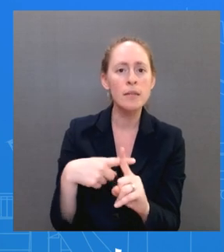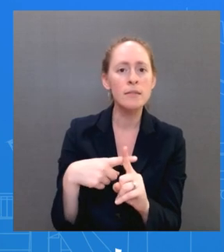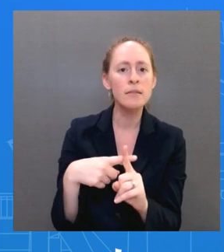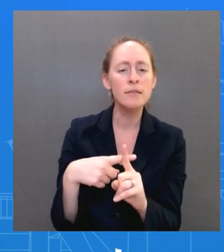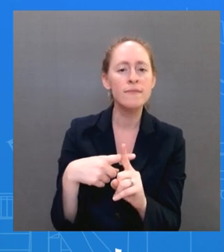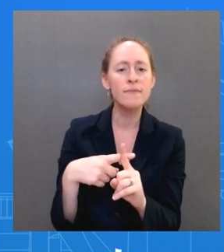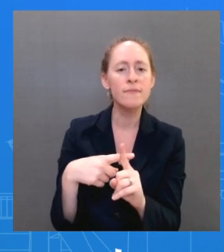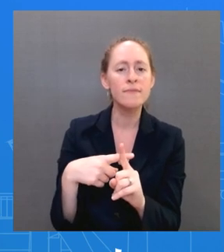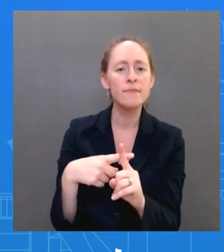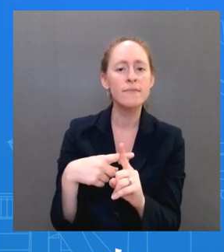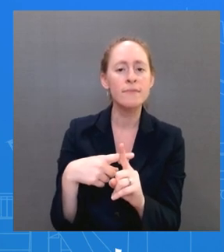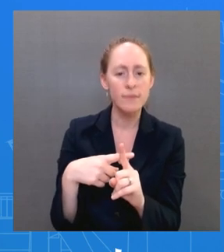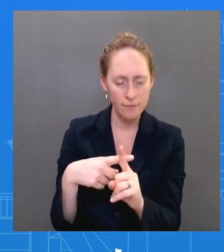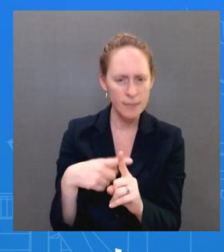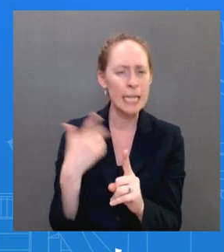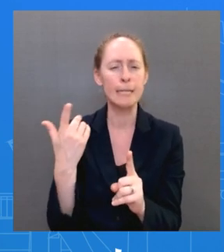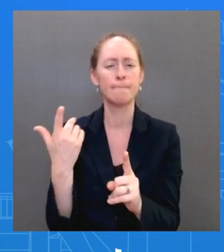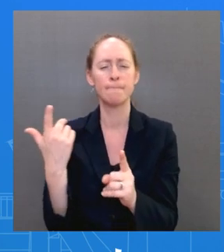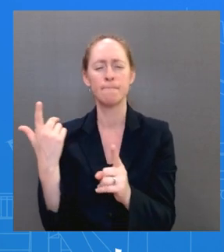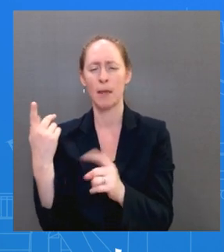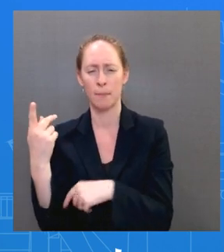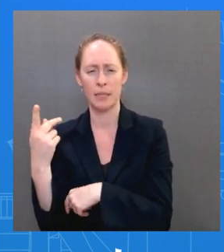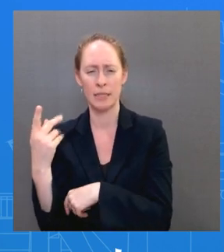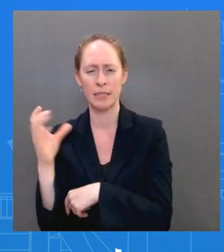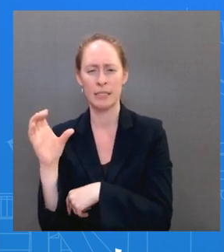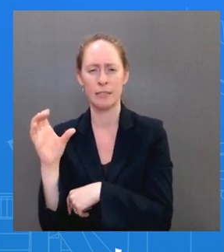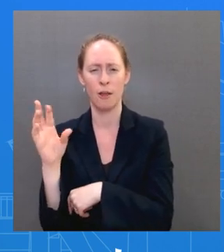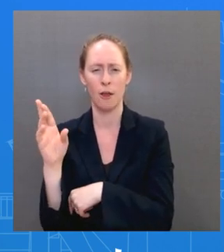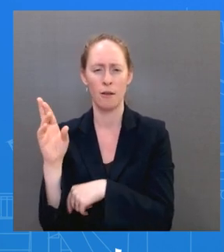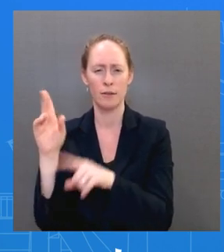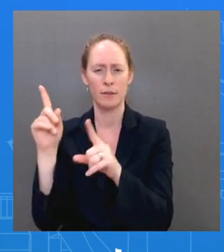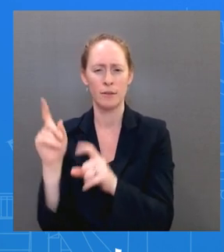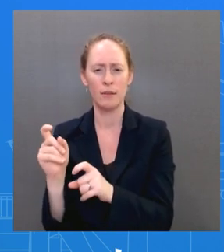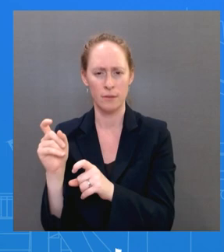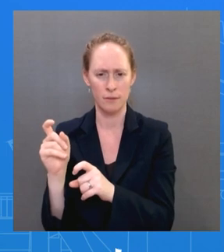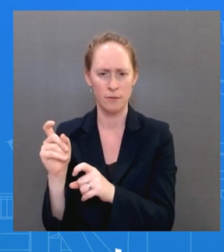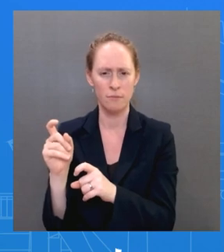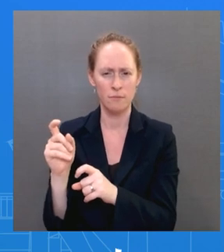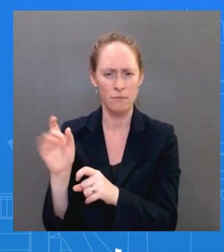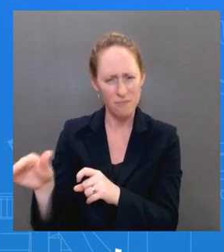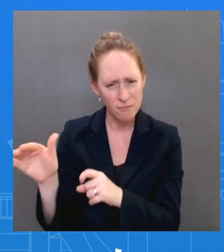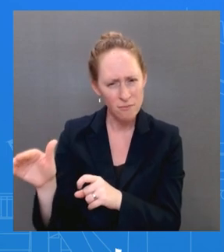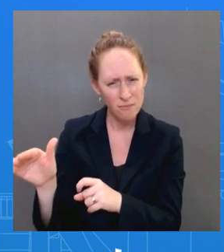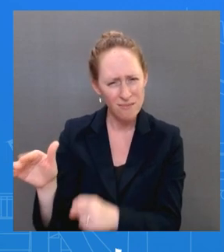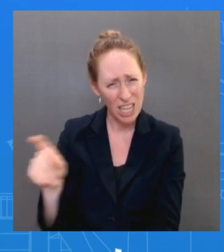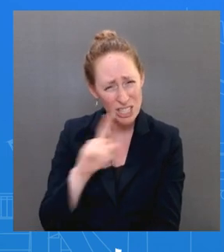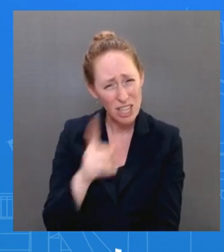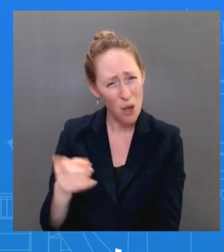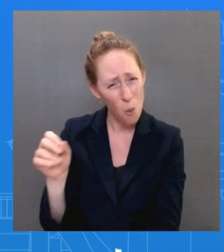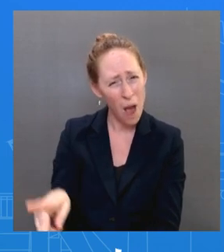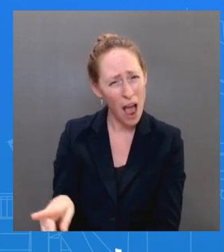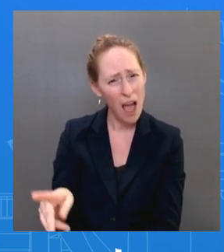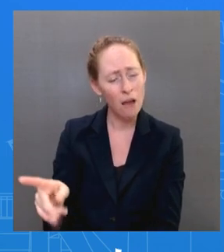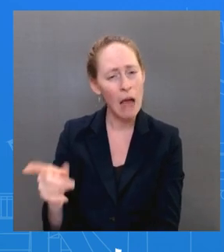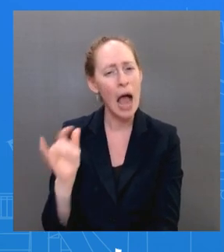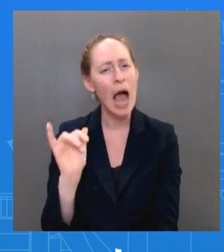really feeling okay? And the president said, well, I sort of do feel like I have this bit of a runny nose and a little bit of a cough. And those things the